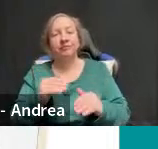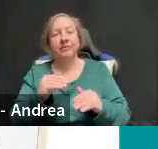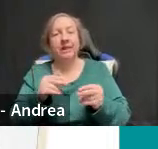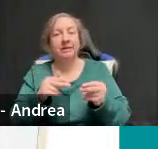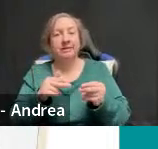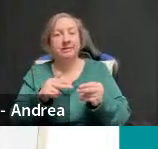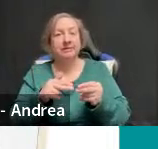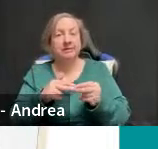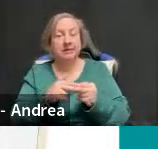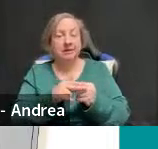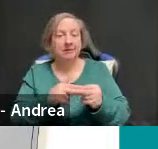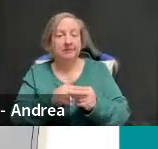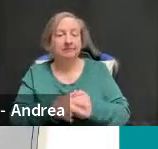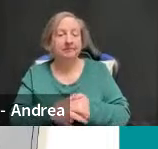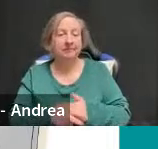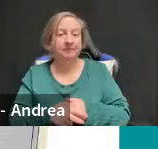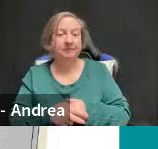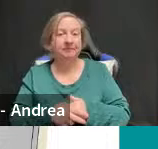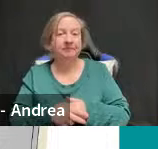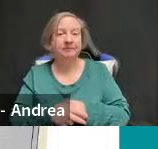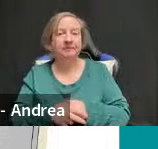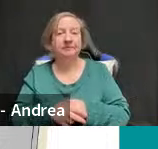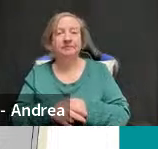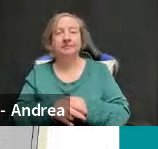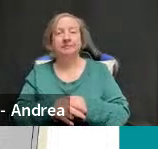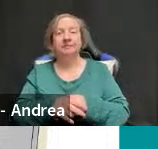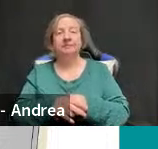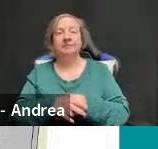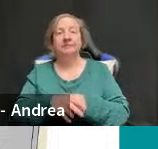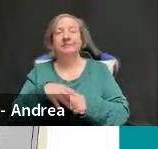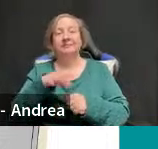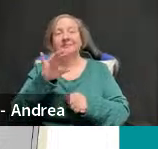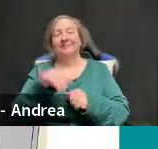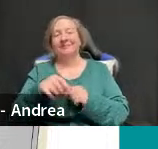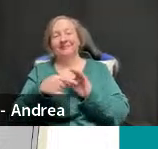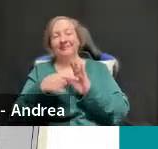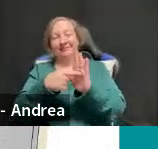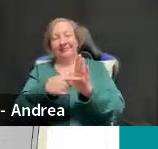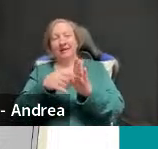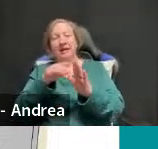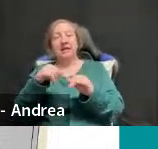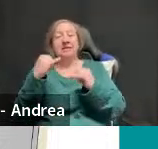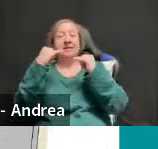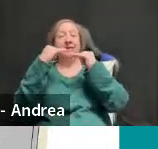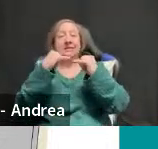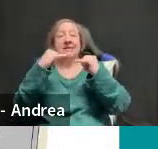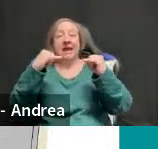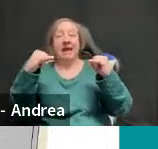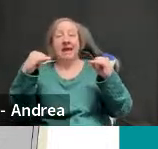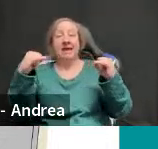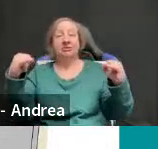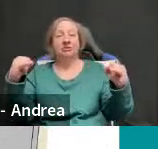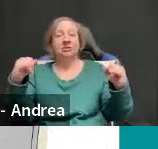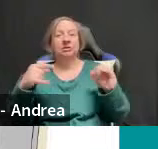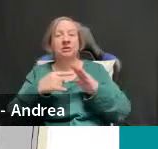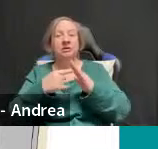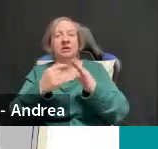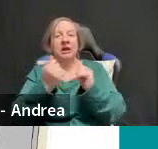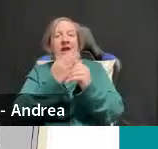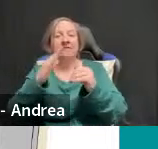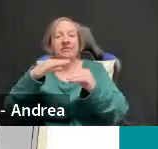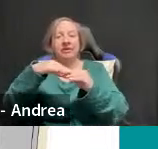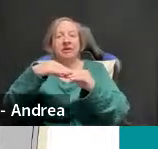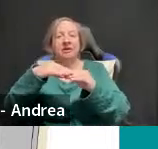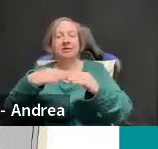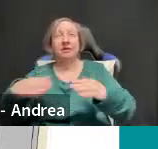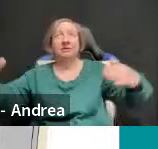slide here. And that will show, in this one, the dashed line is everything up above. But when you come